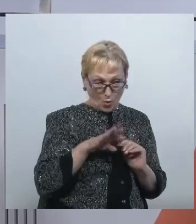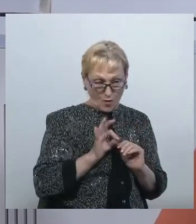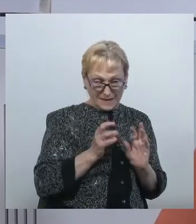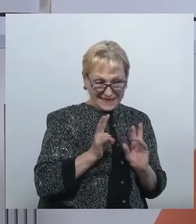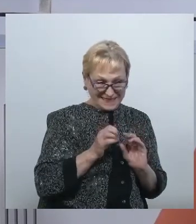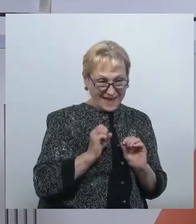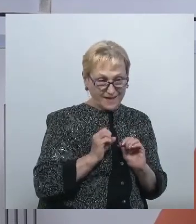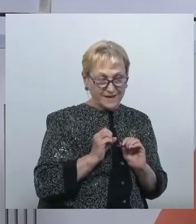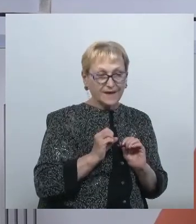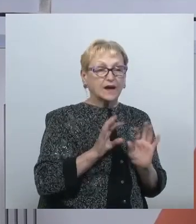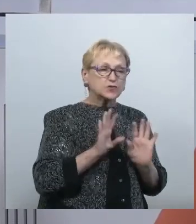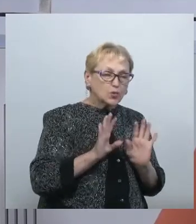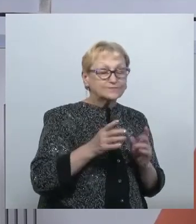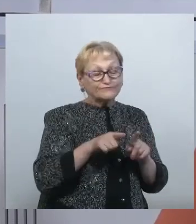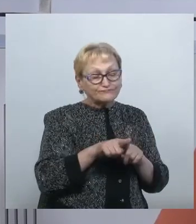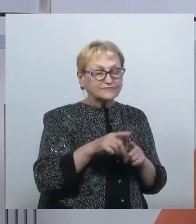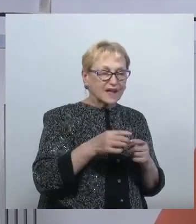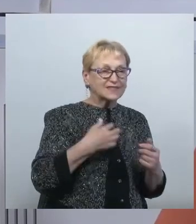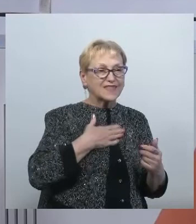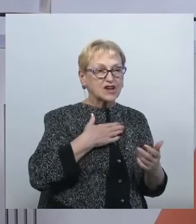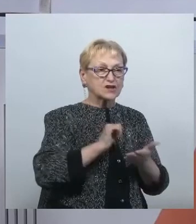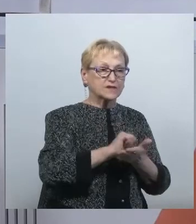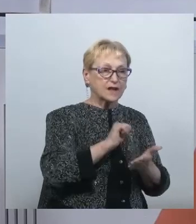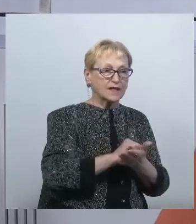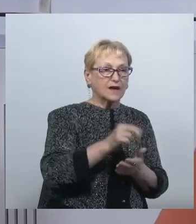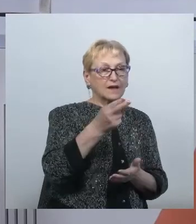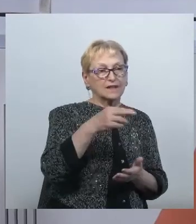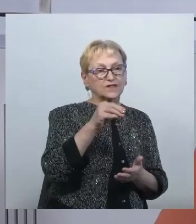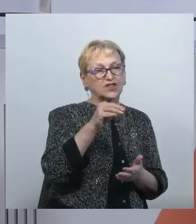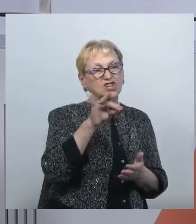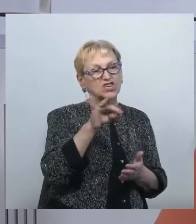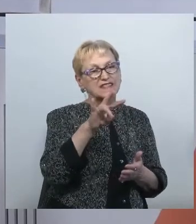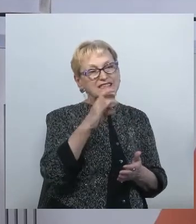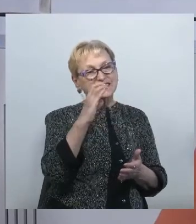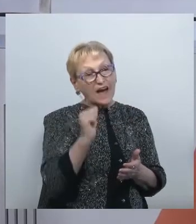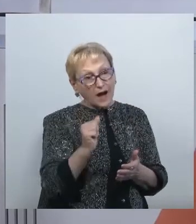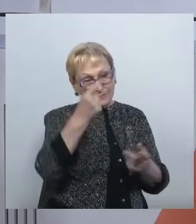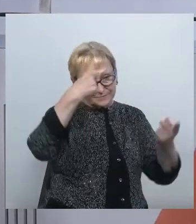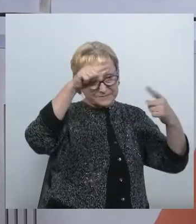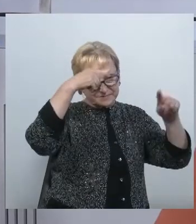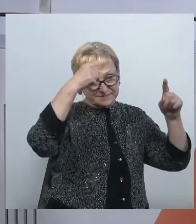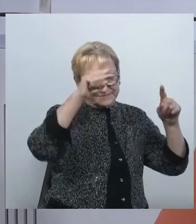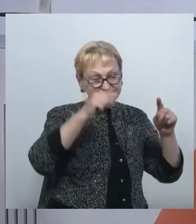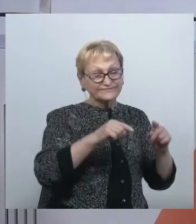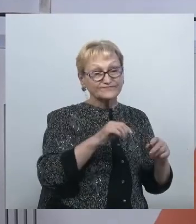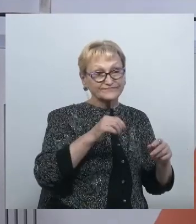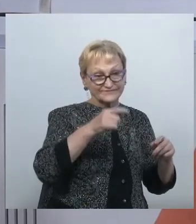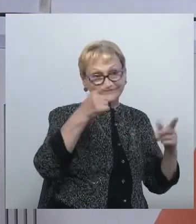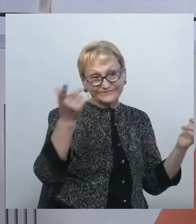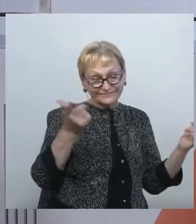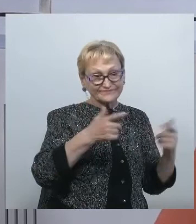well, this question is not actually very related to our conversation.